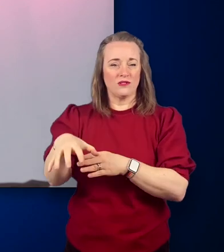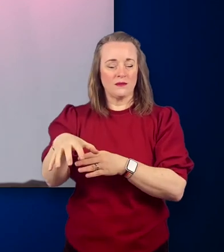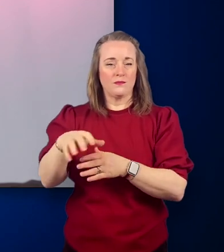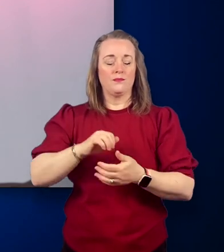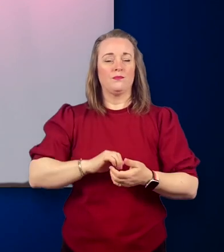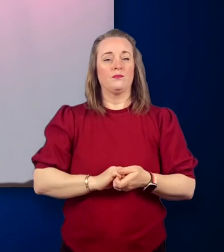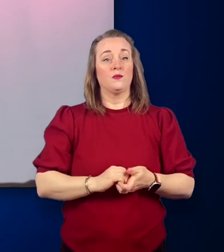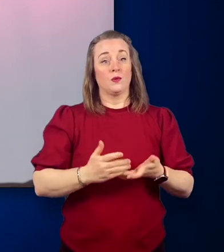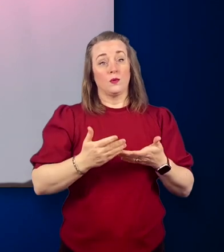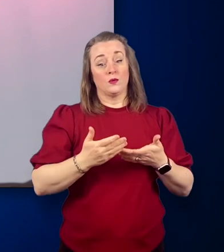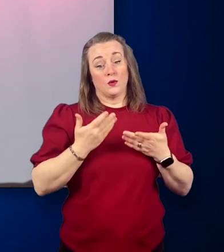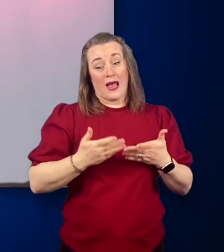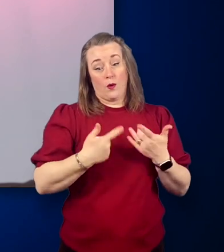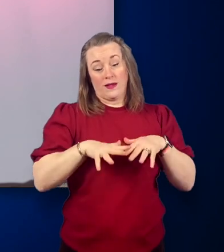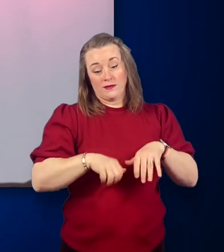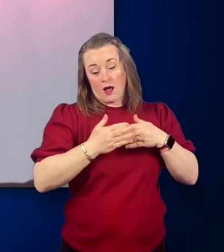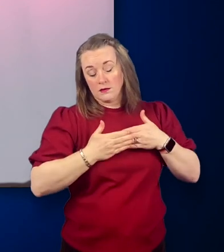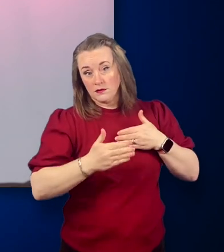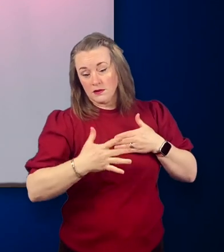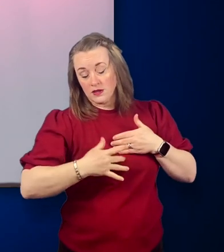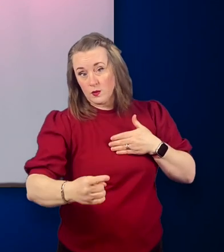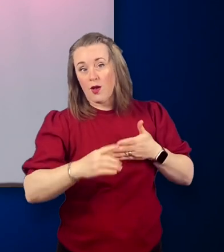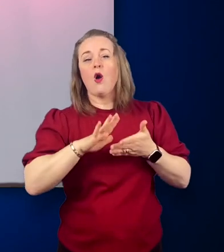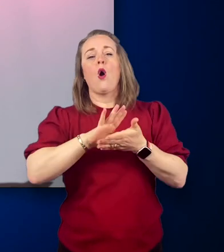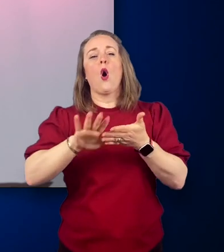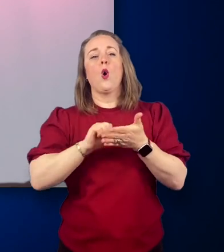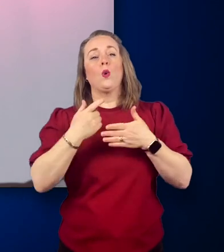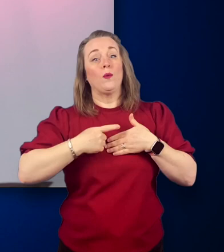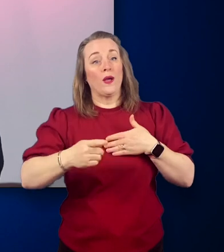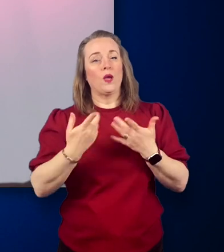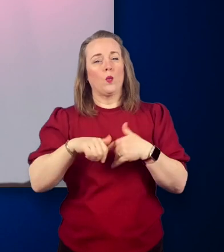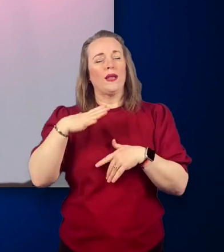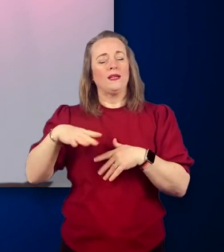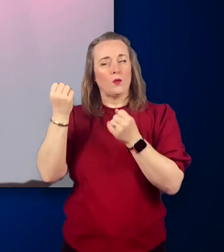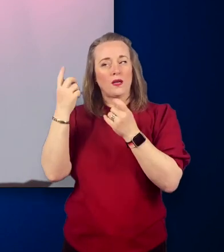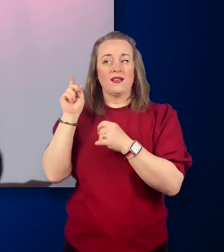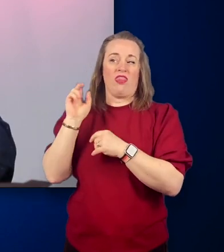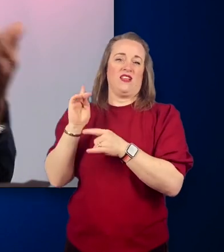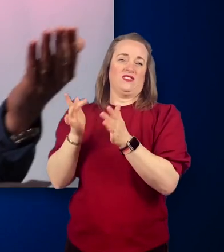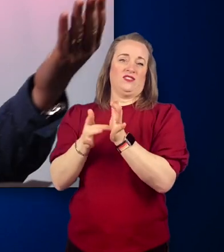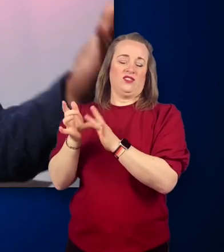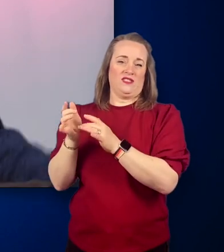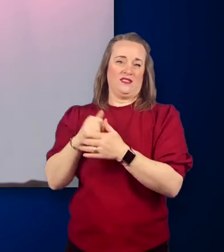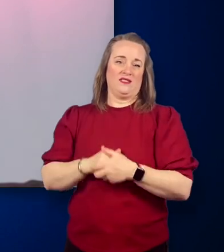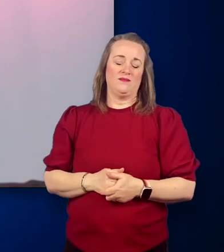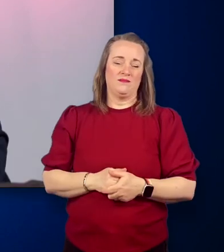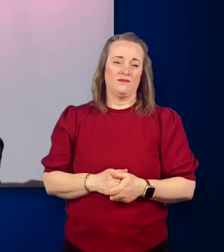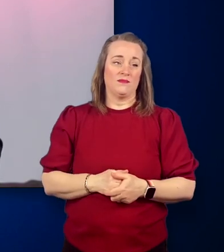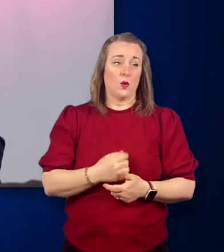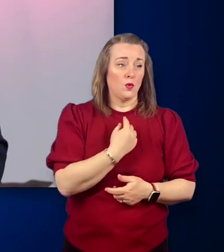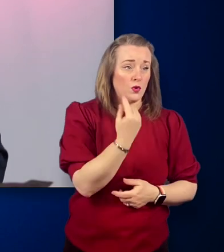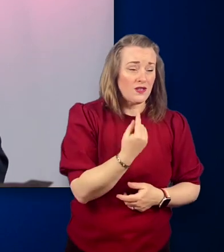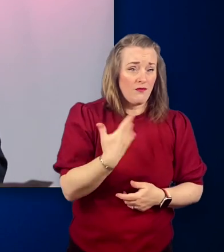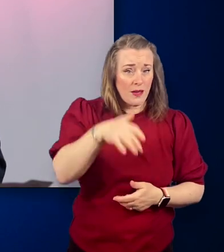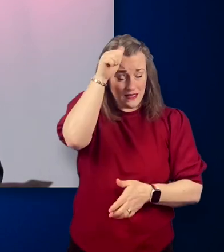just reference this Jesus. And whether you've experienced him or not, I'm really pleased that you're with us